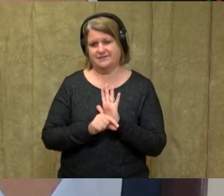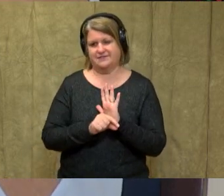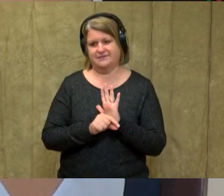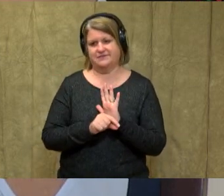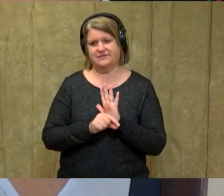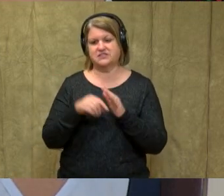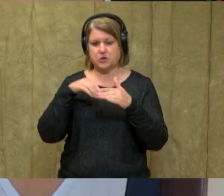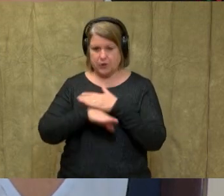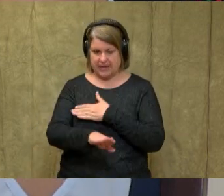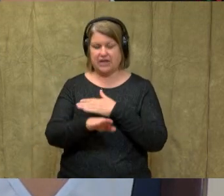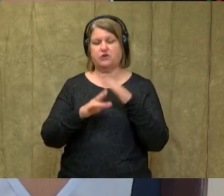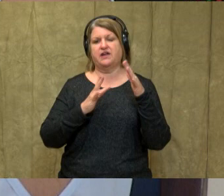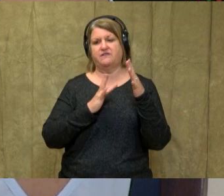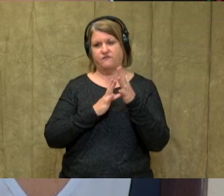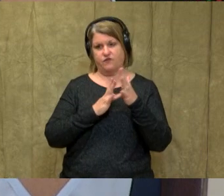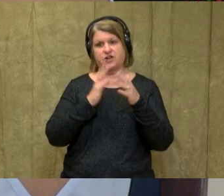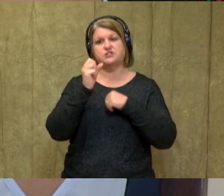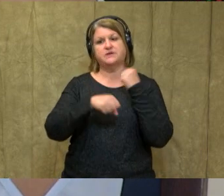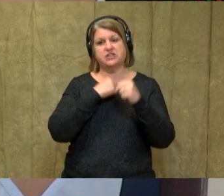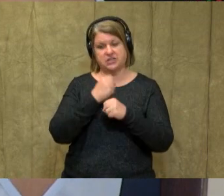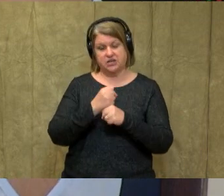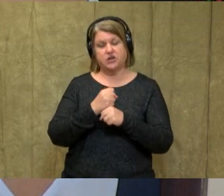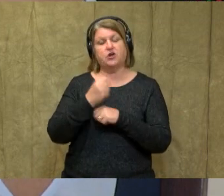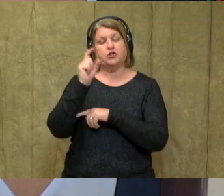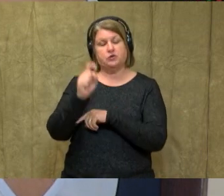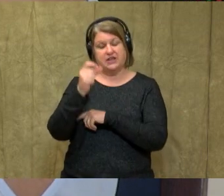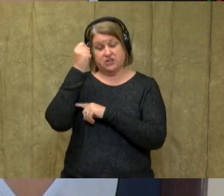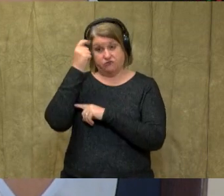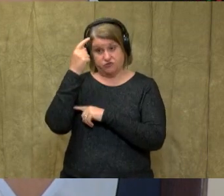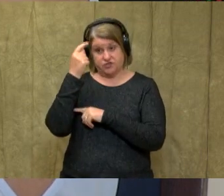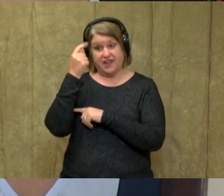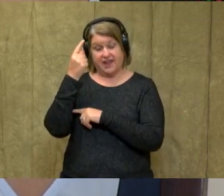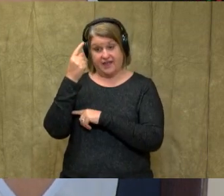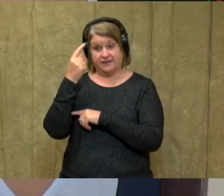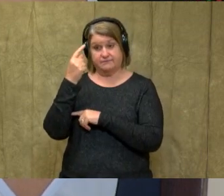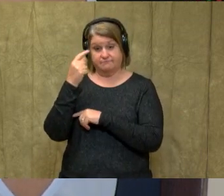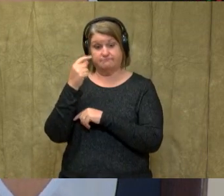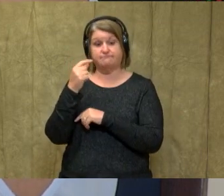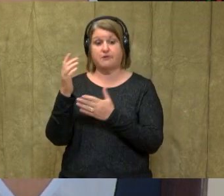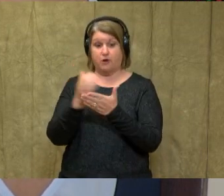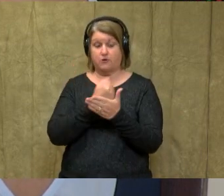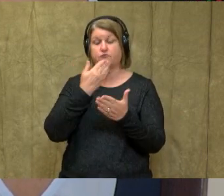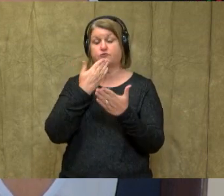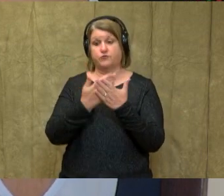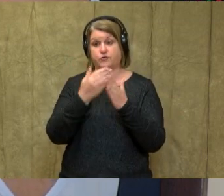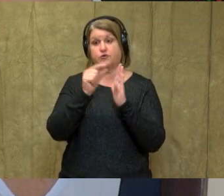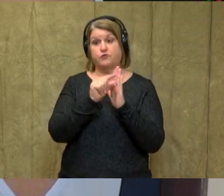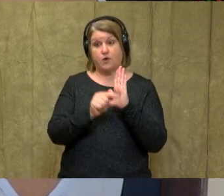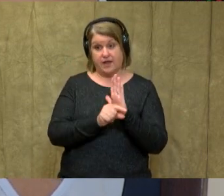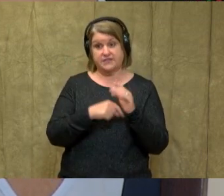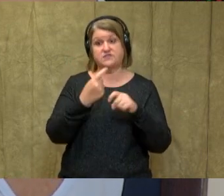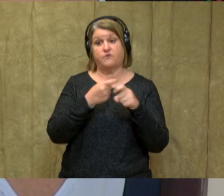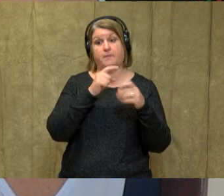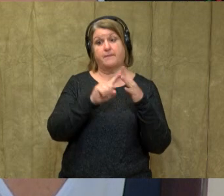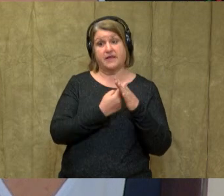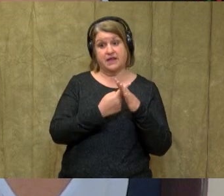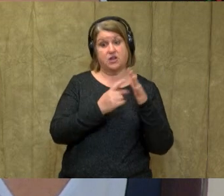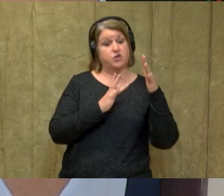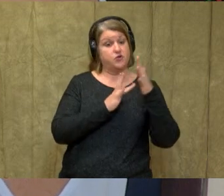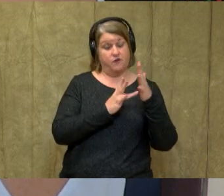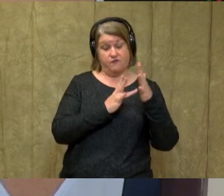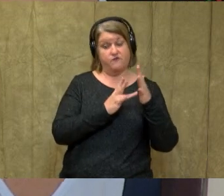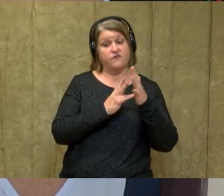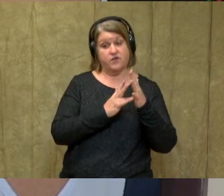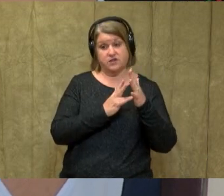that you need to make those good grades from the very beginning, that's one of the most important things to understand, that your freshman year grades